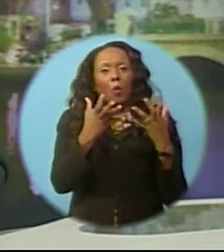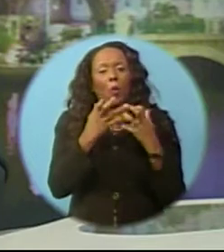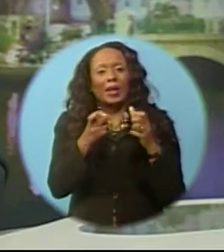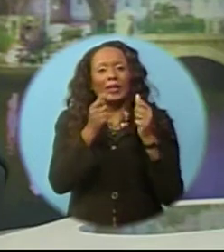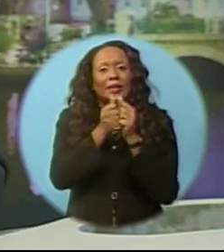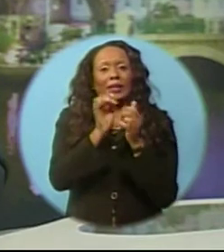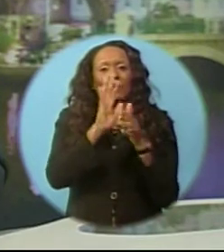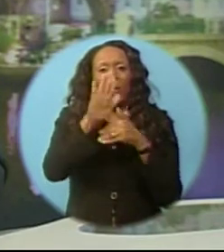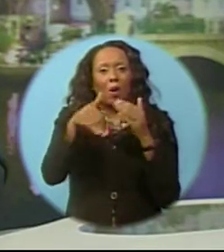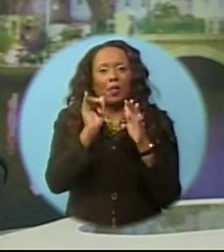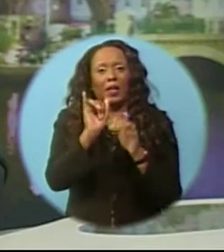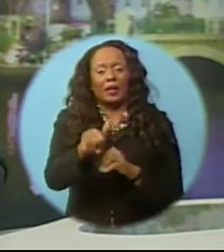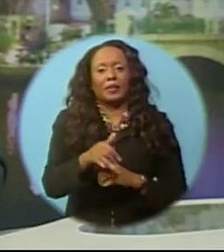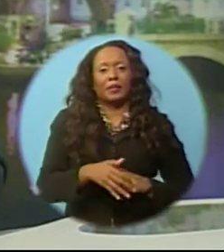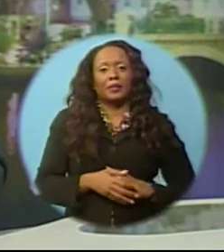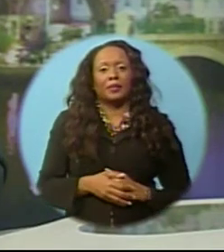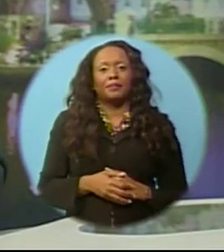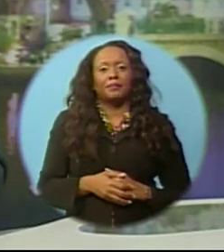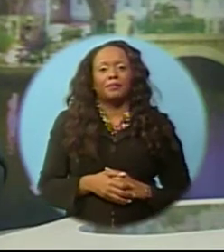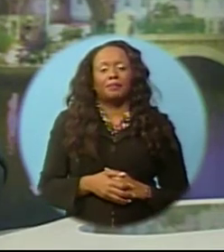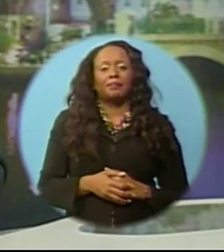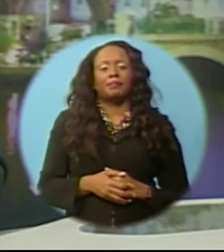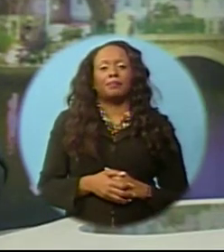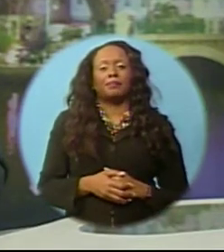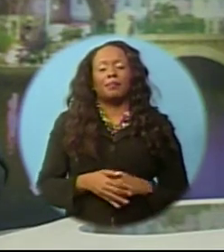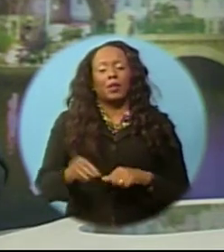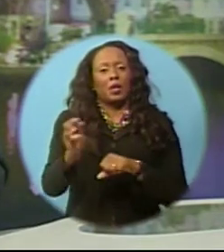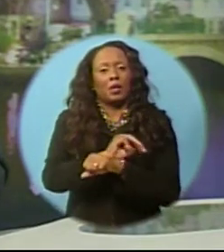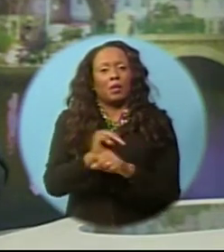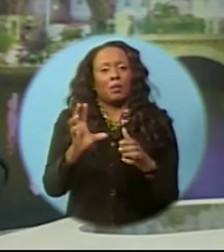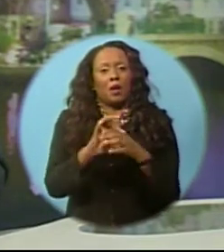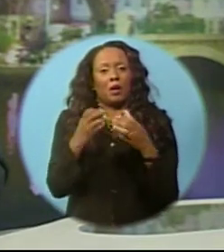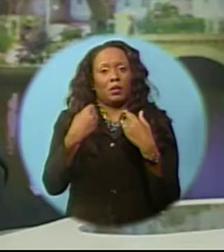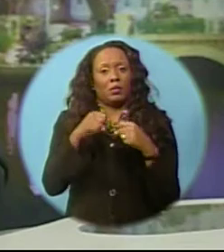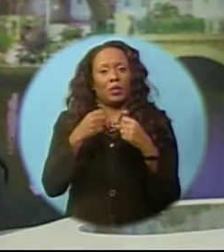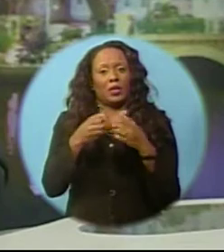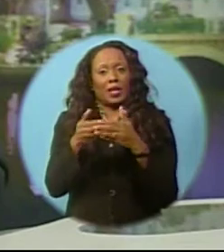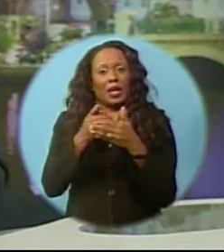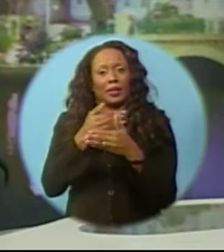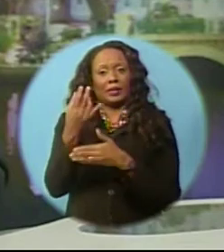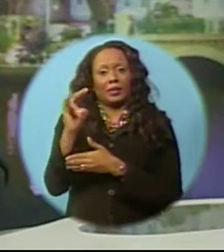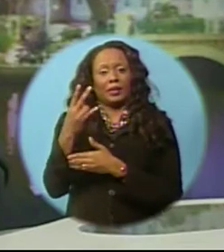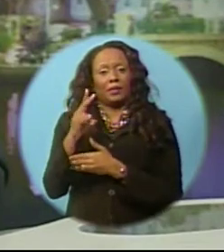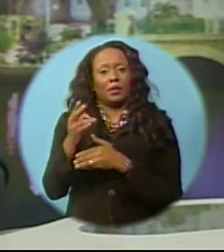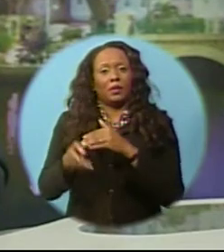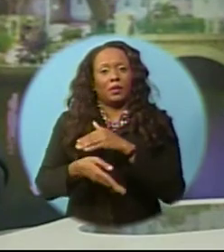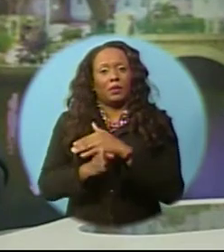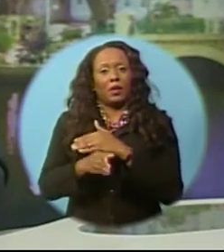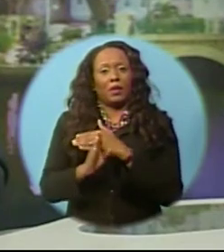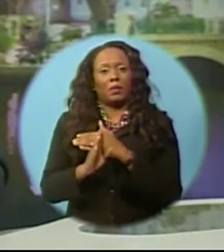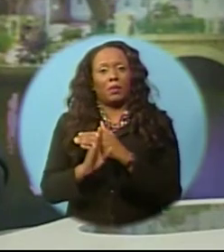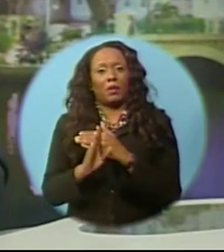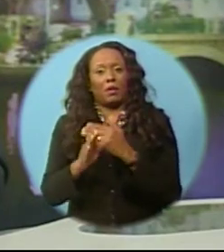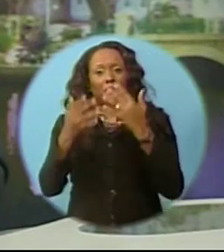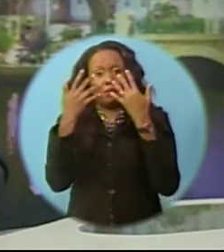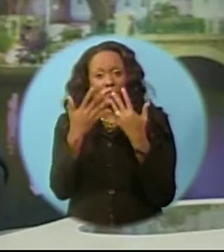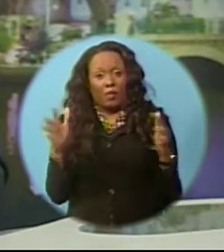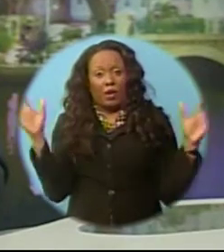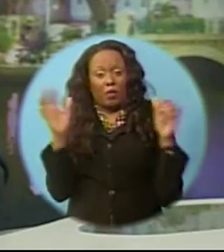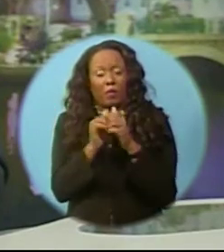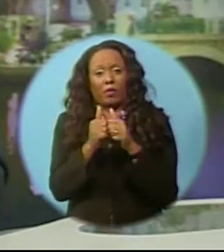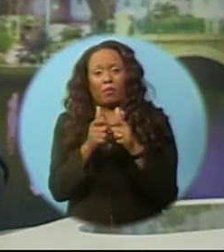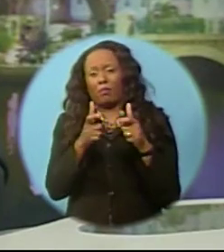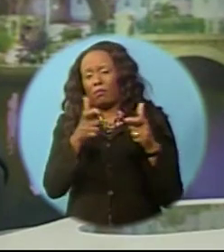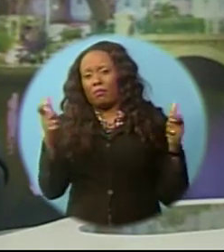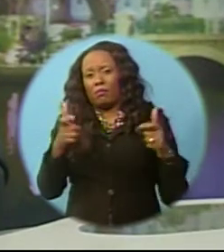diseases. Still in football, the Ministry of Sports National Sports Council Under-17 football tournament came to a grand end with an award ceremony